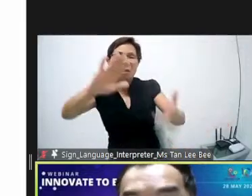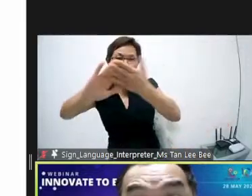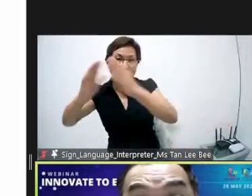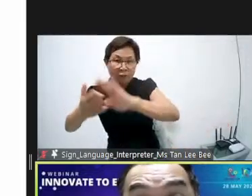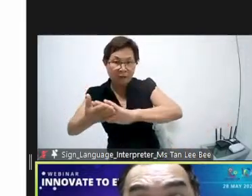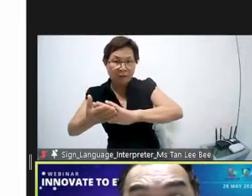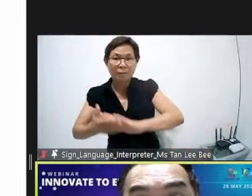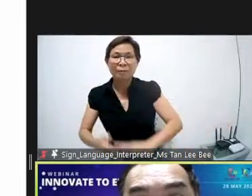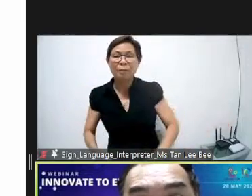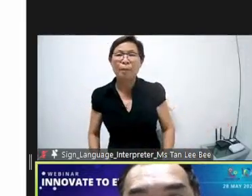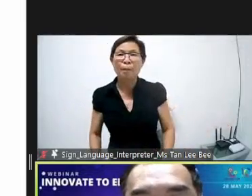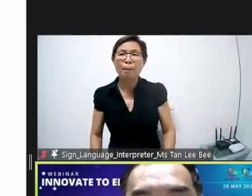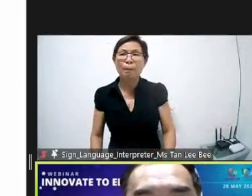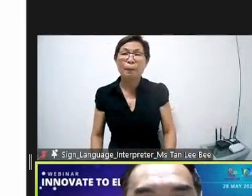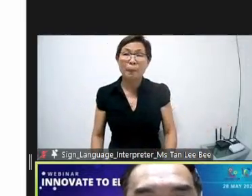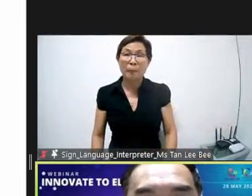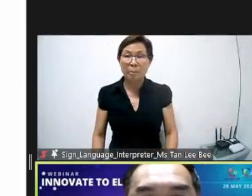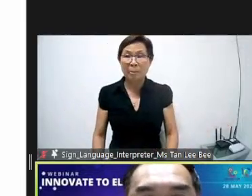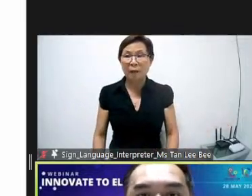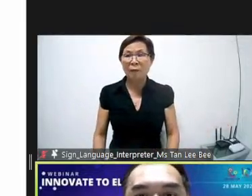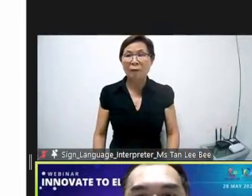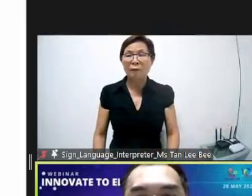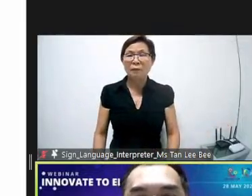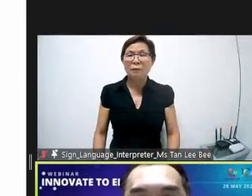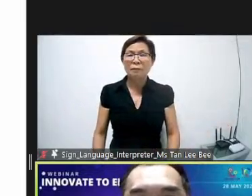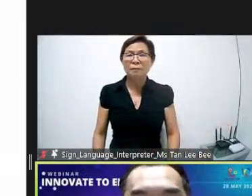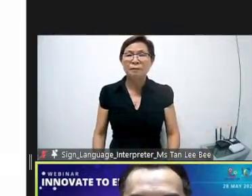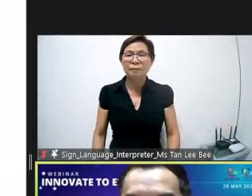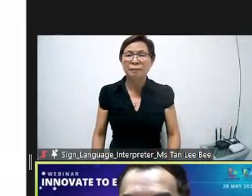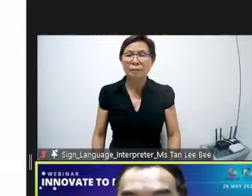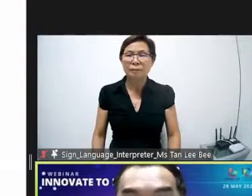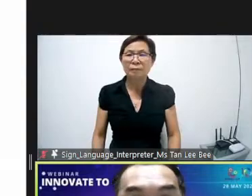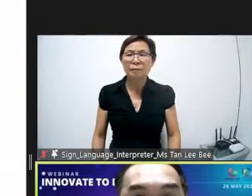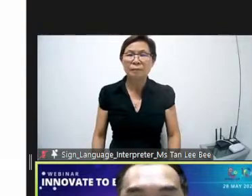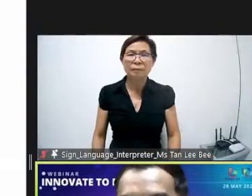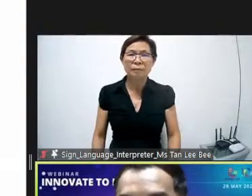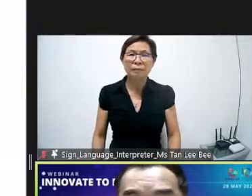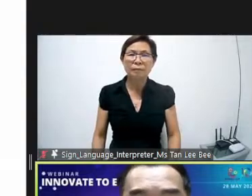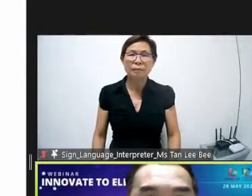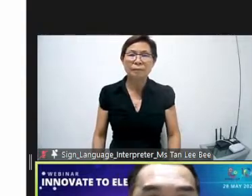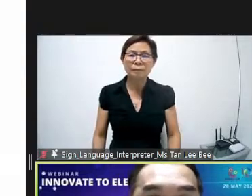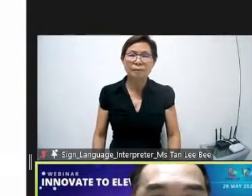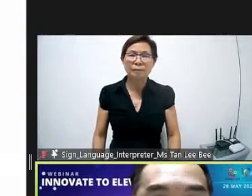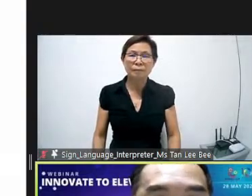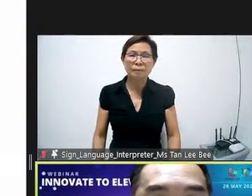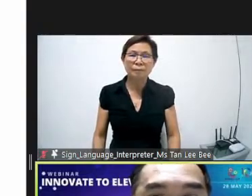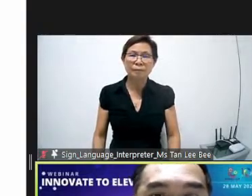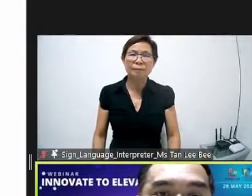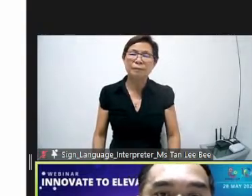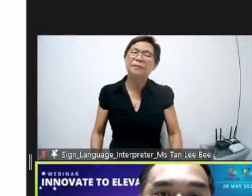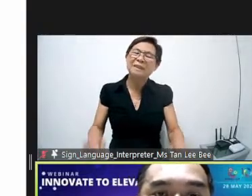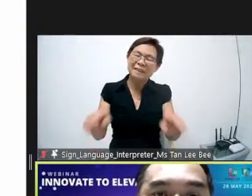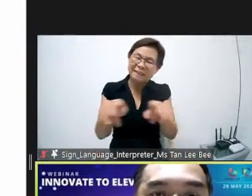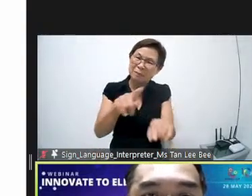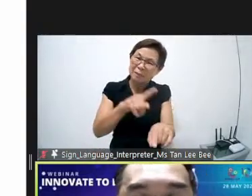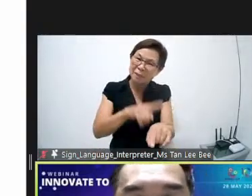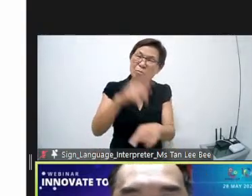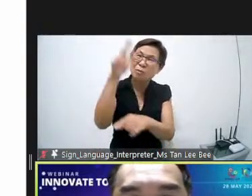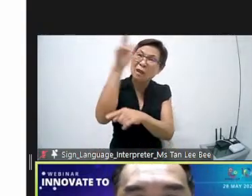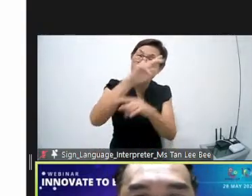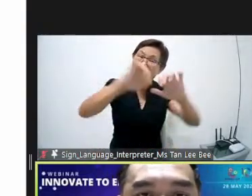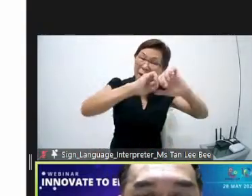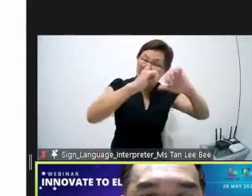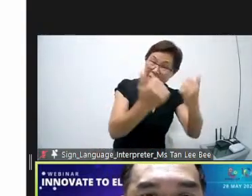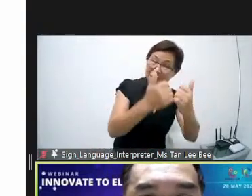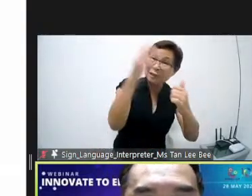Okay, sorry, why my slide? Okay, at the same time also government agency